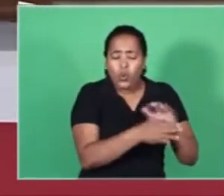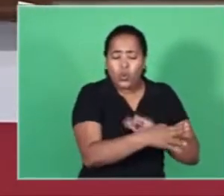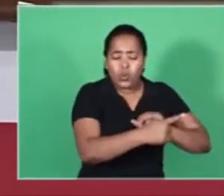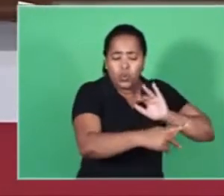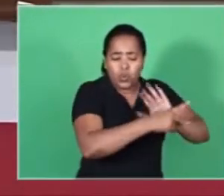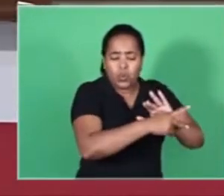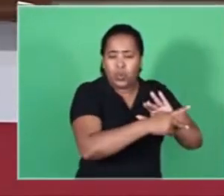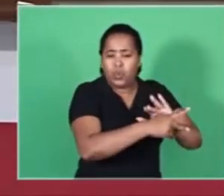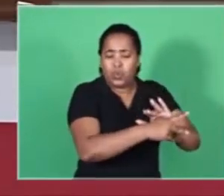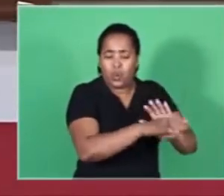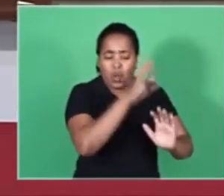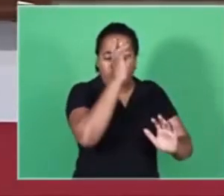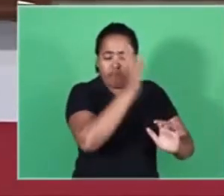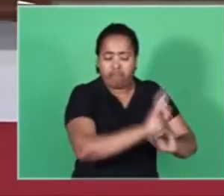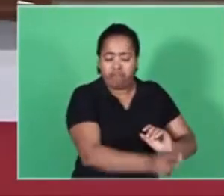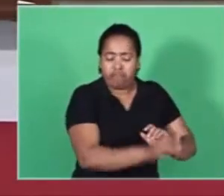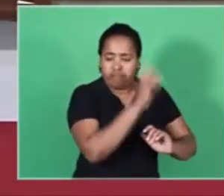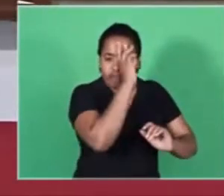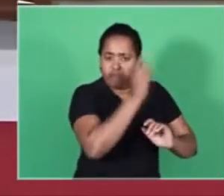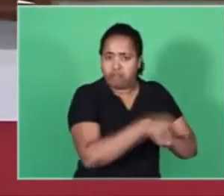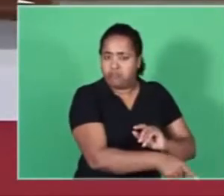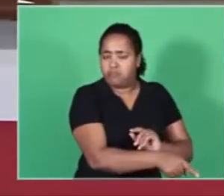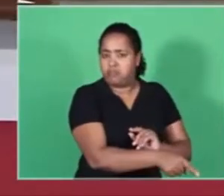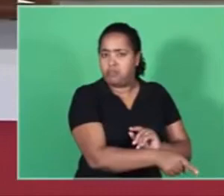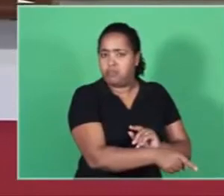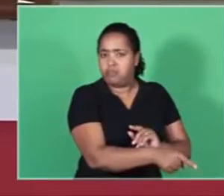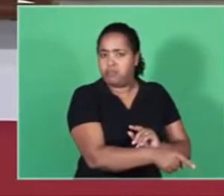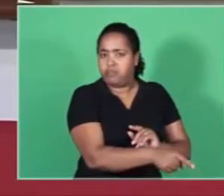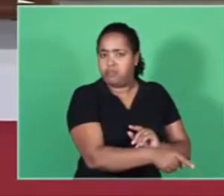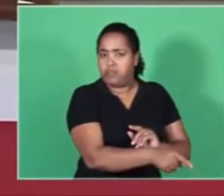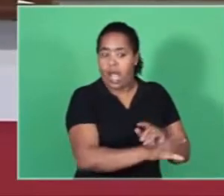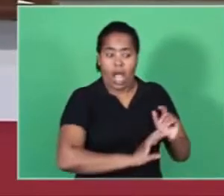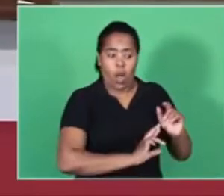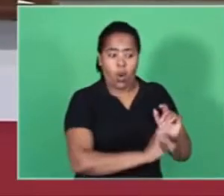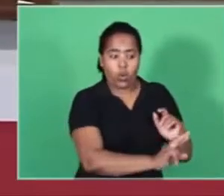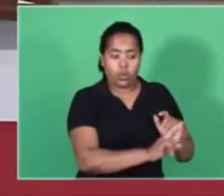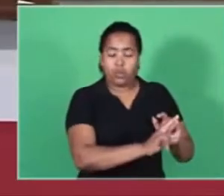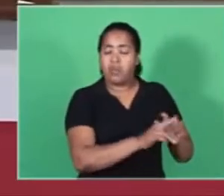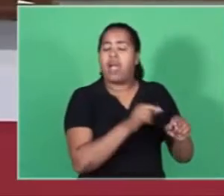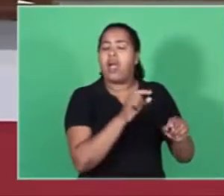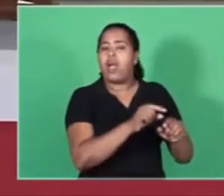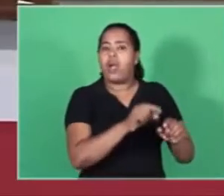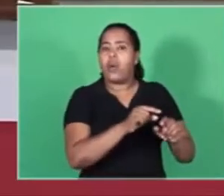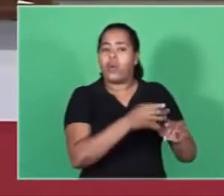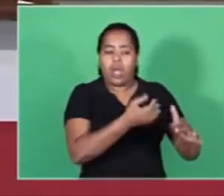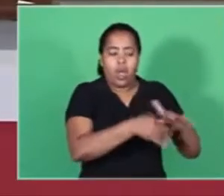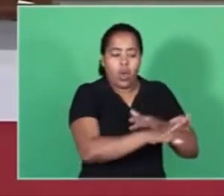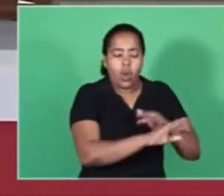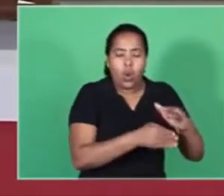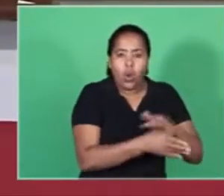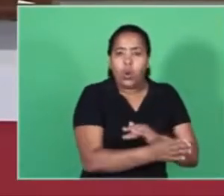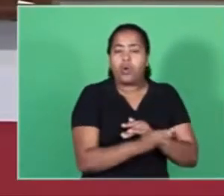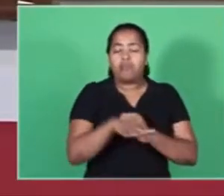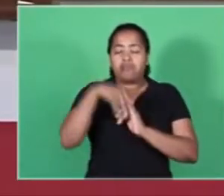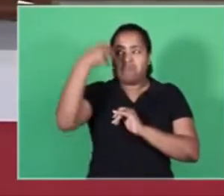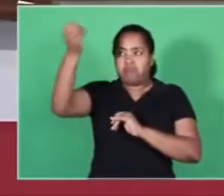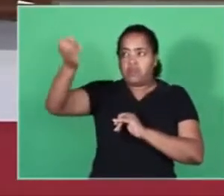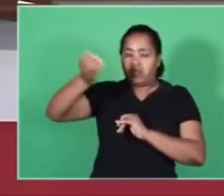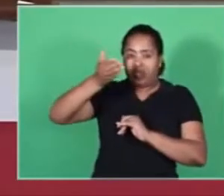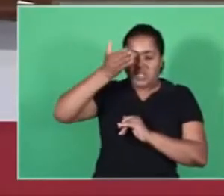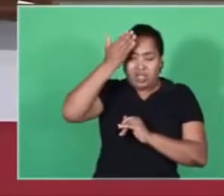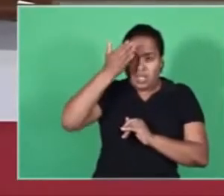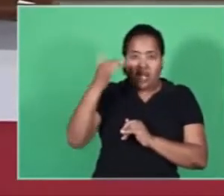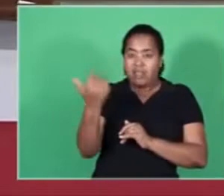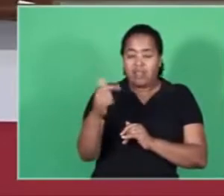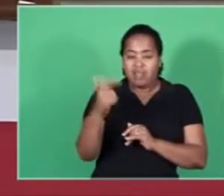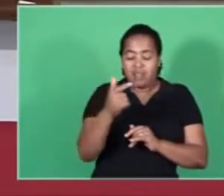dogma. He was dogmatic. It's reason. It's not revelation. There is no